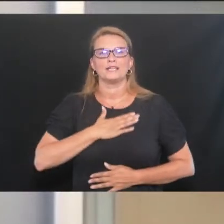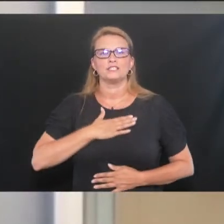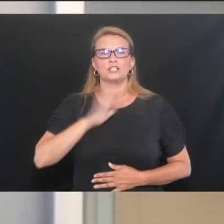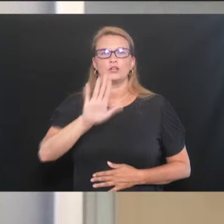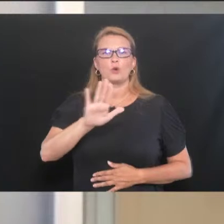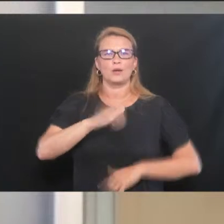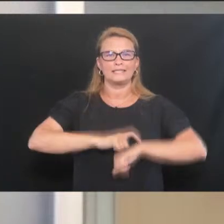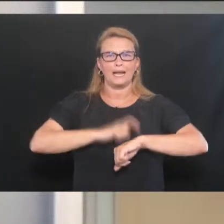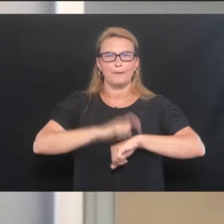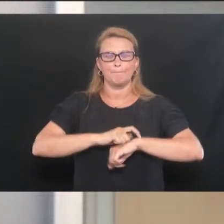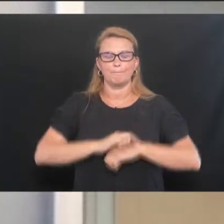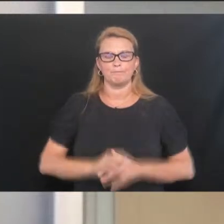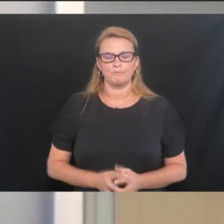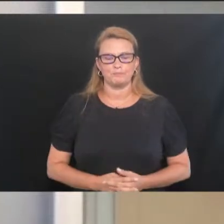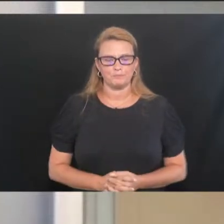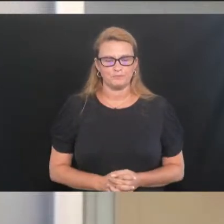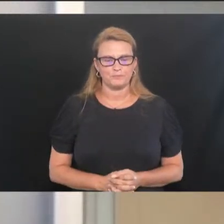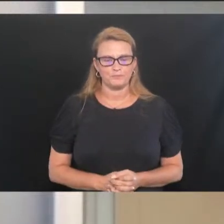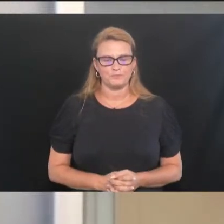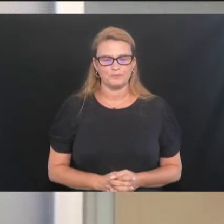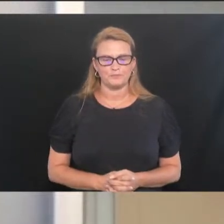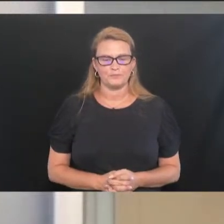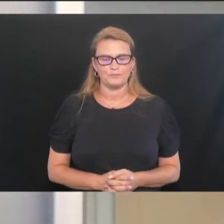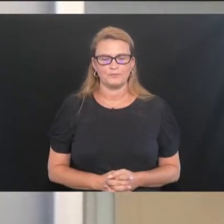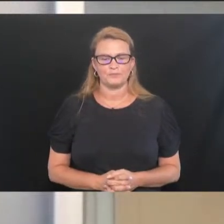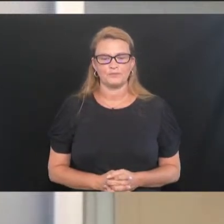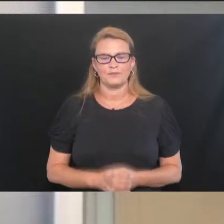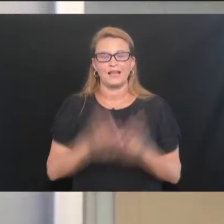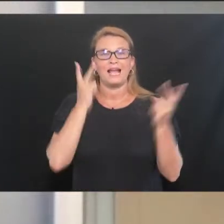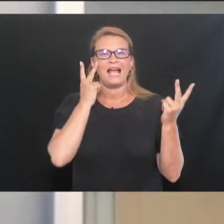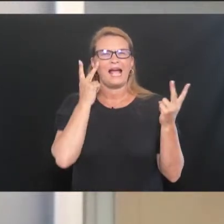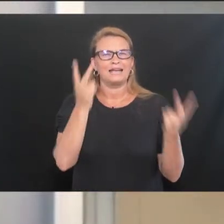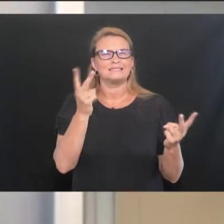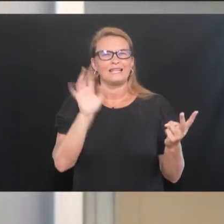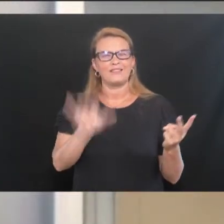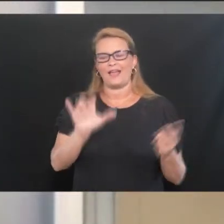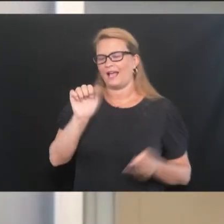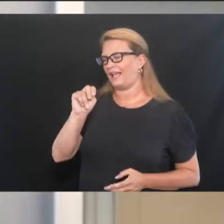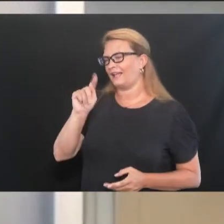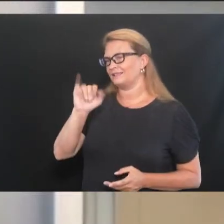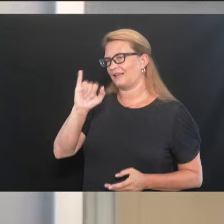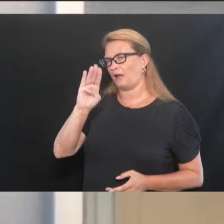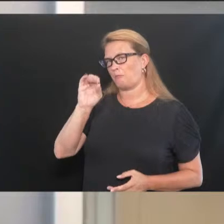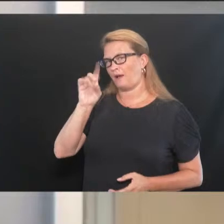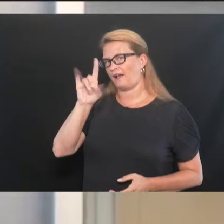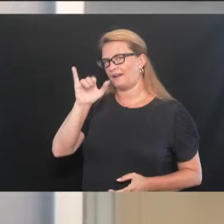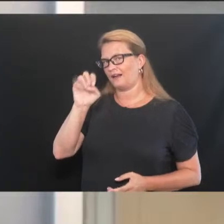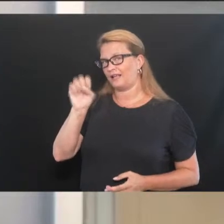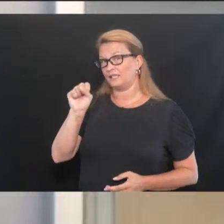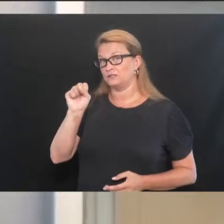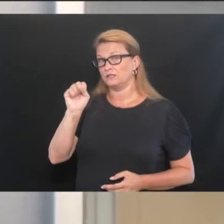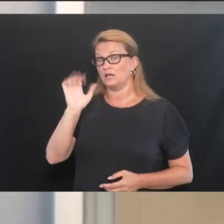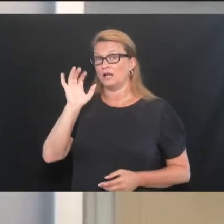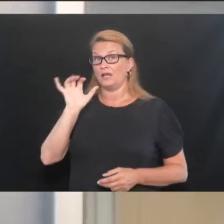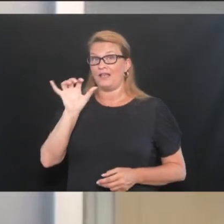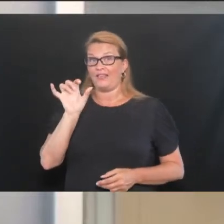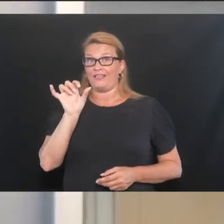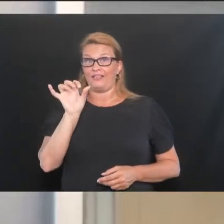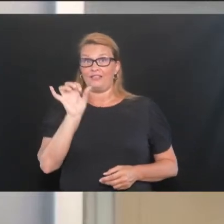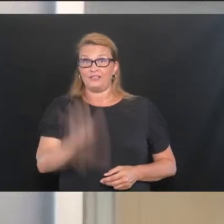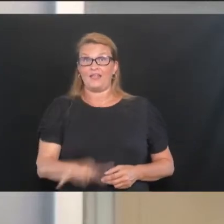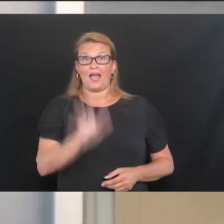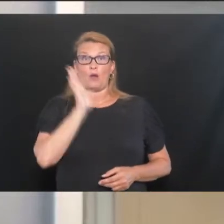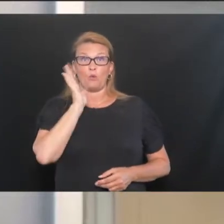time, certainly. As you gather this data about the antibodies, will that be something that would be helpful to be posted to